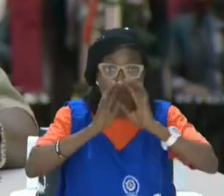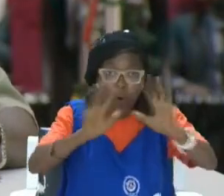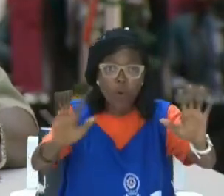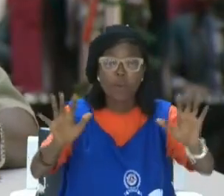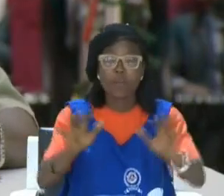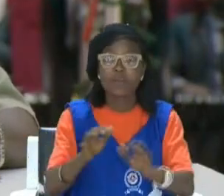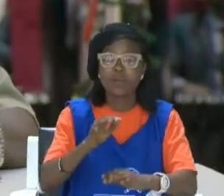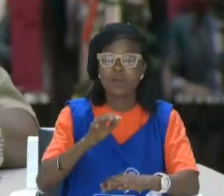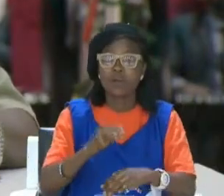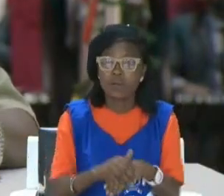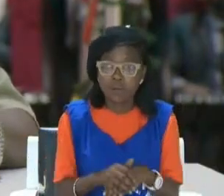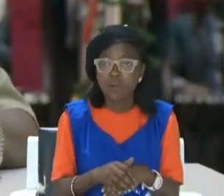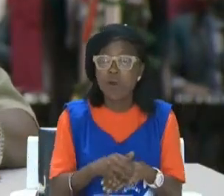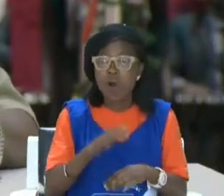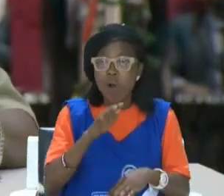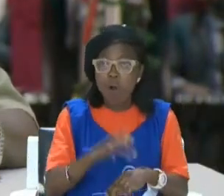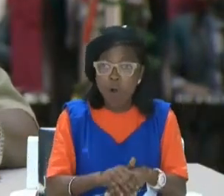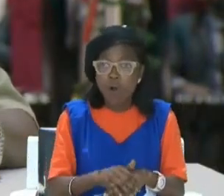on Bartimaeus,